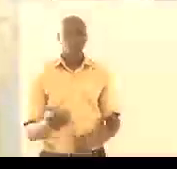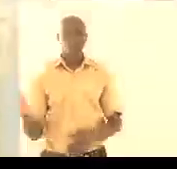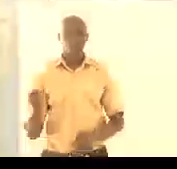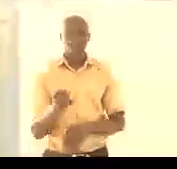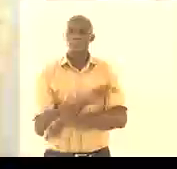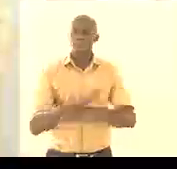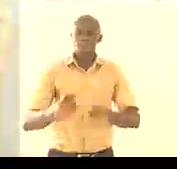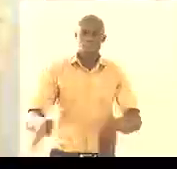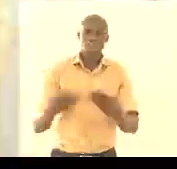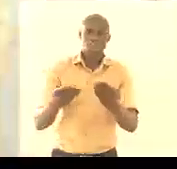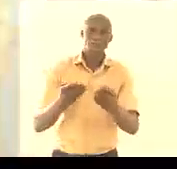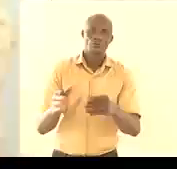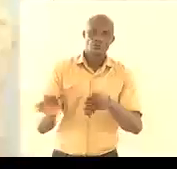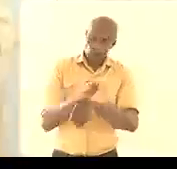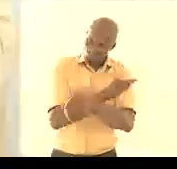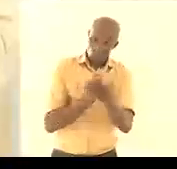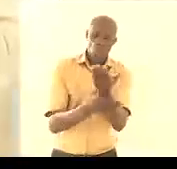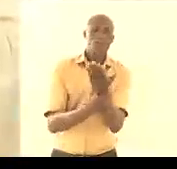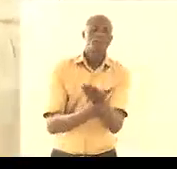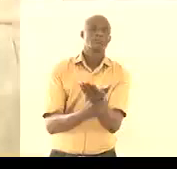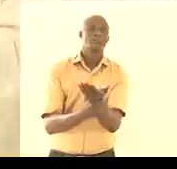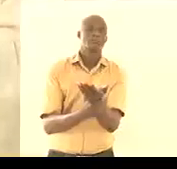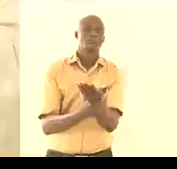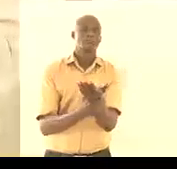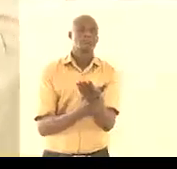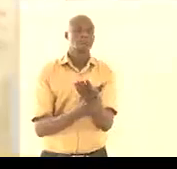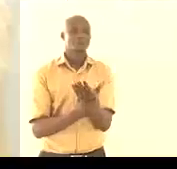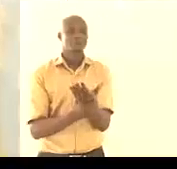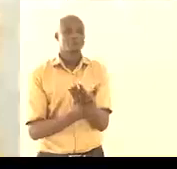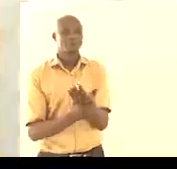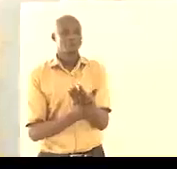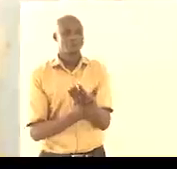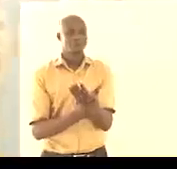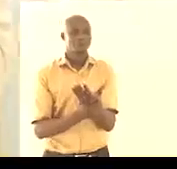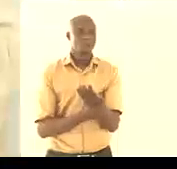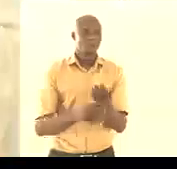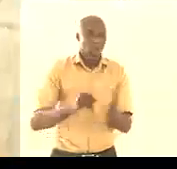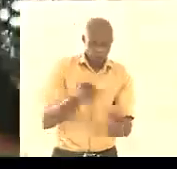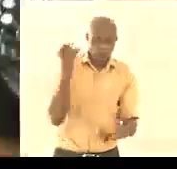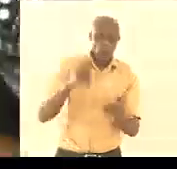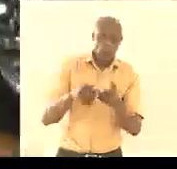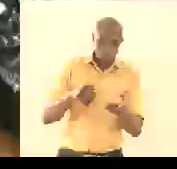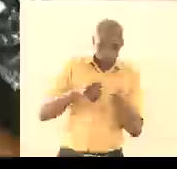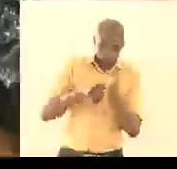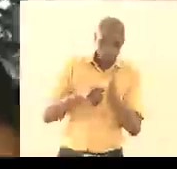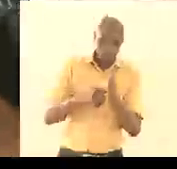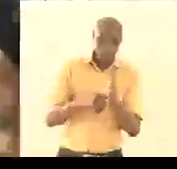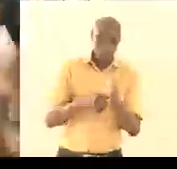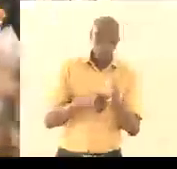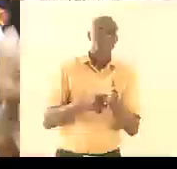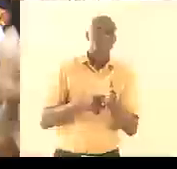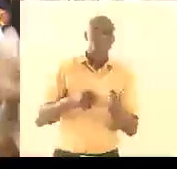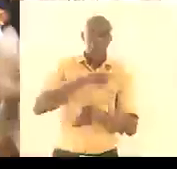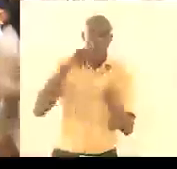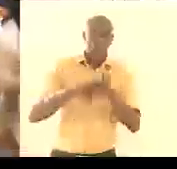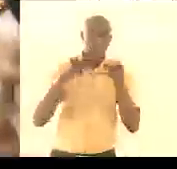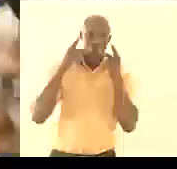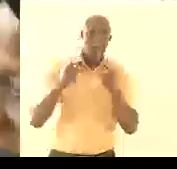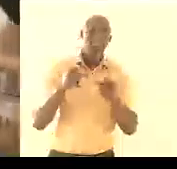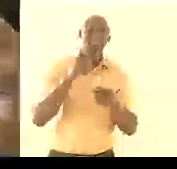They don't give the full finger. They don't give all the fingers. Eh? Just to show that this is my piece, there is a reserve.